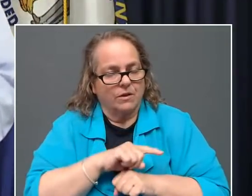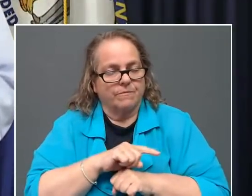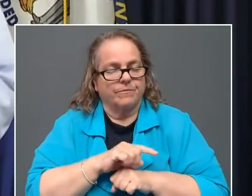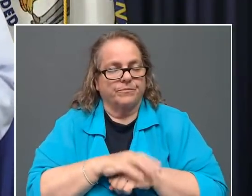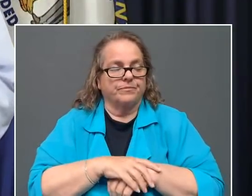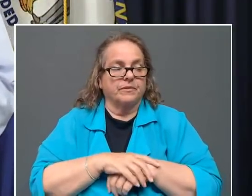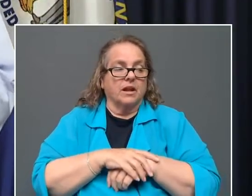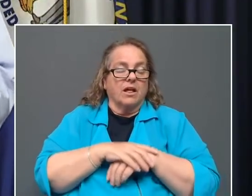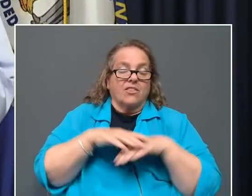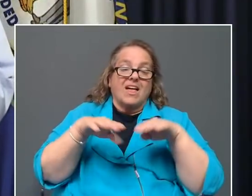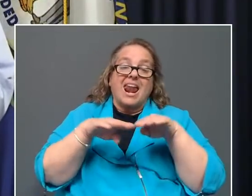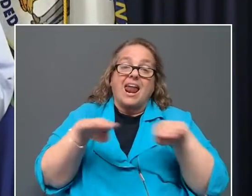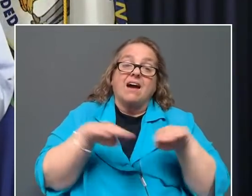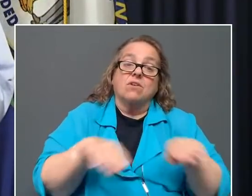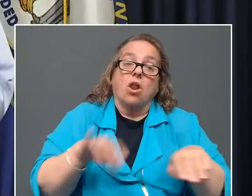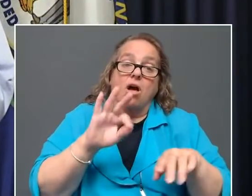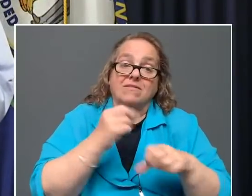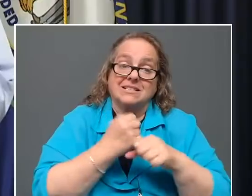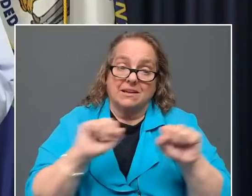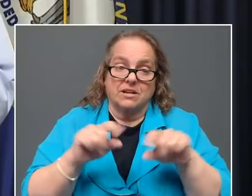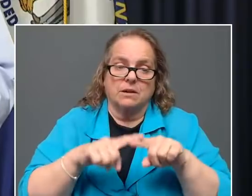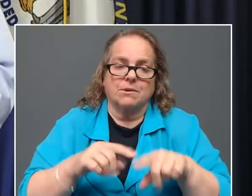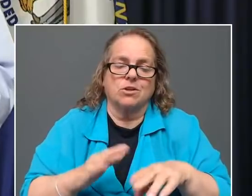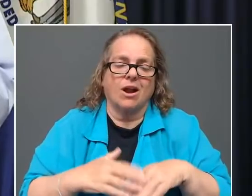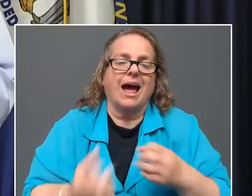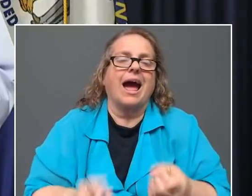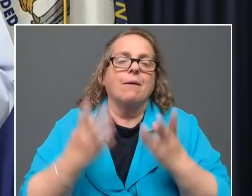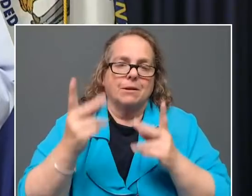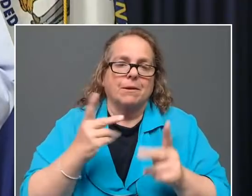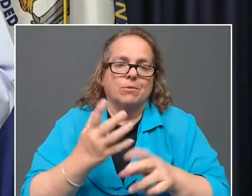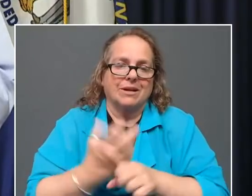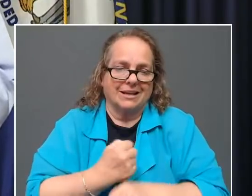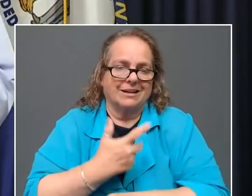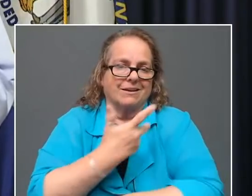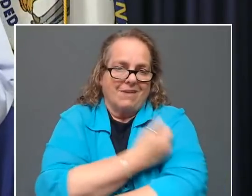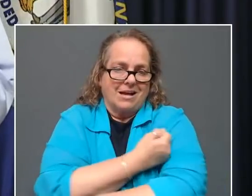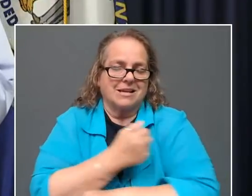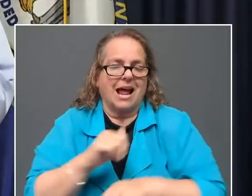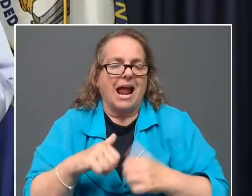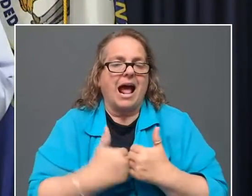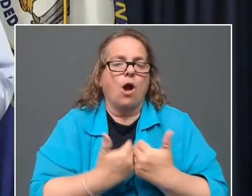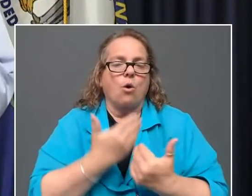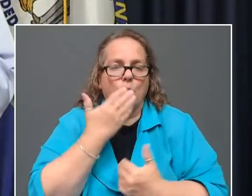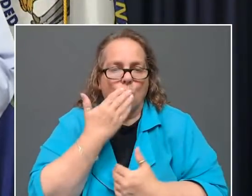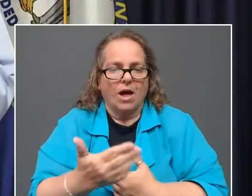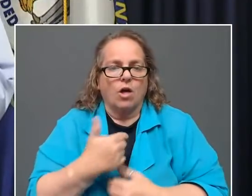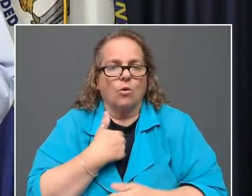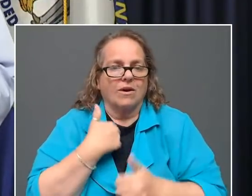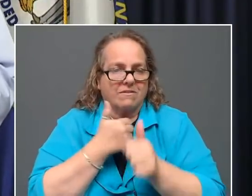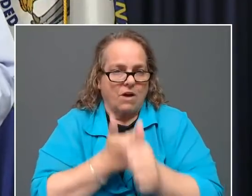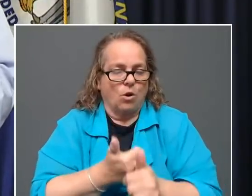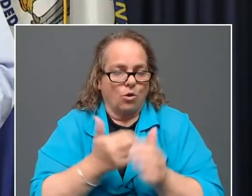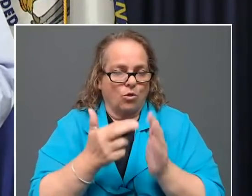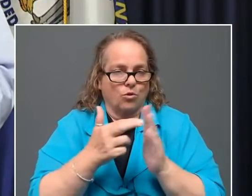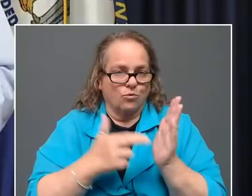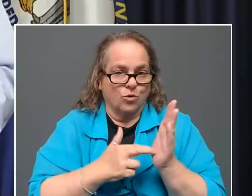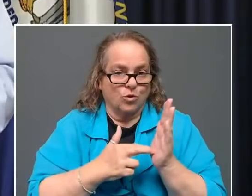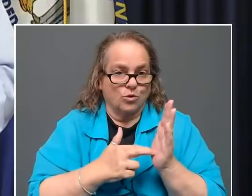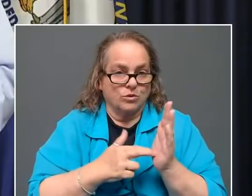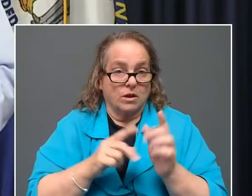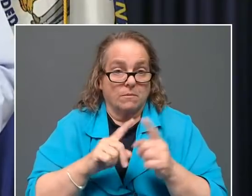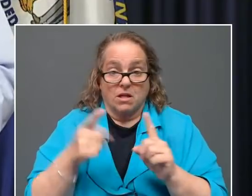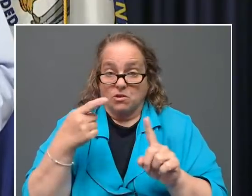safety depends on how many people get vaccinated and how well we follow the rules. But the point is